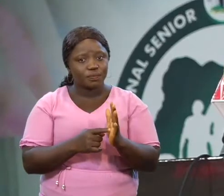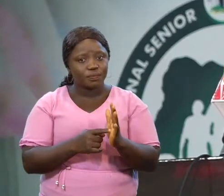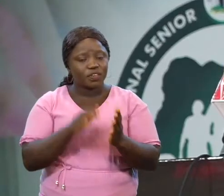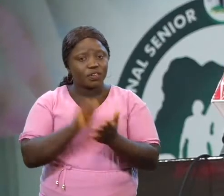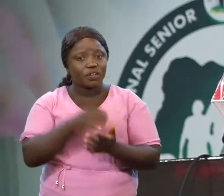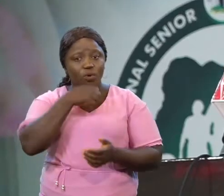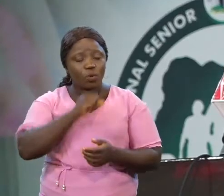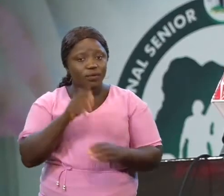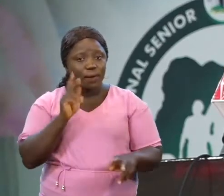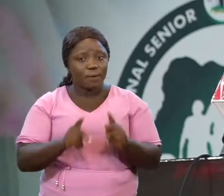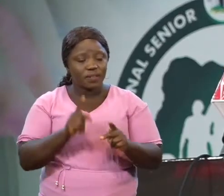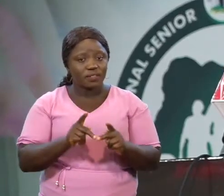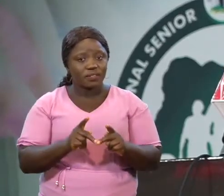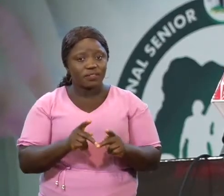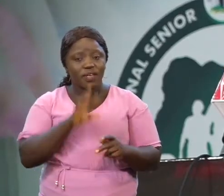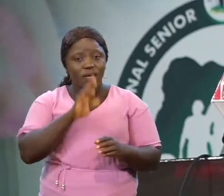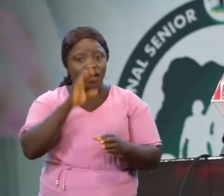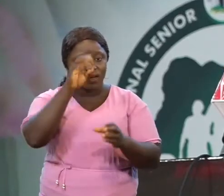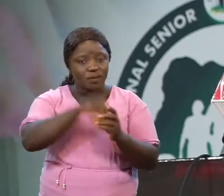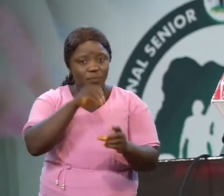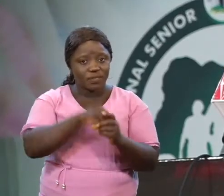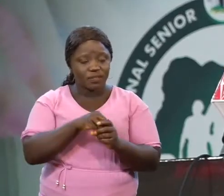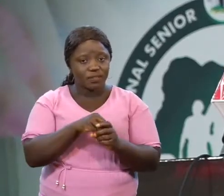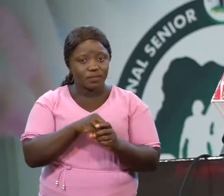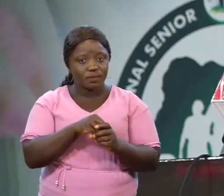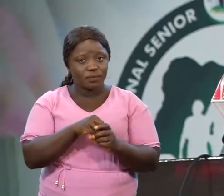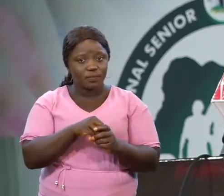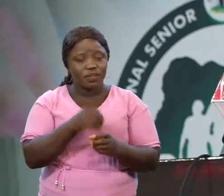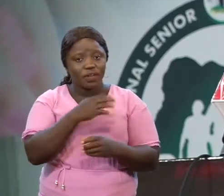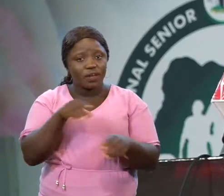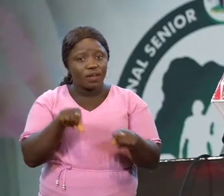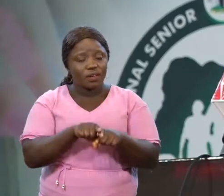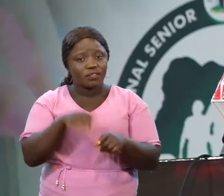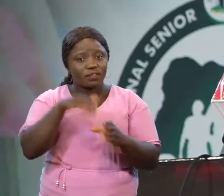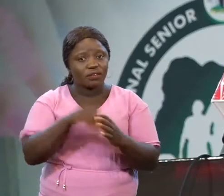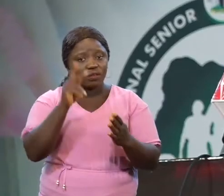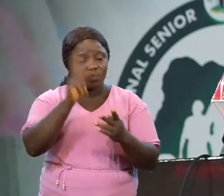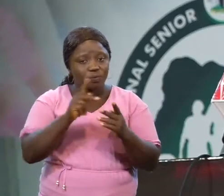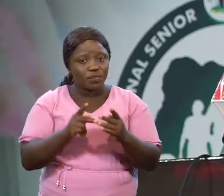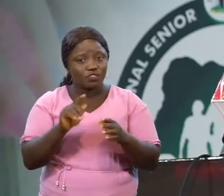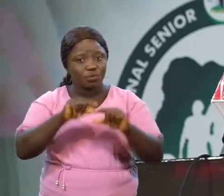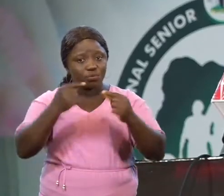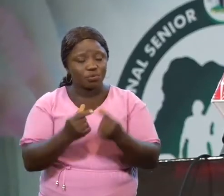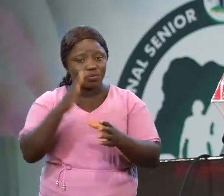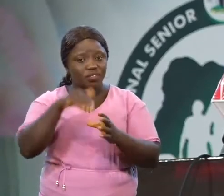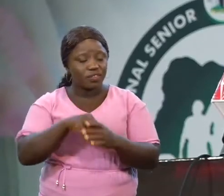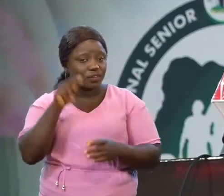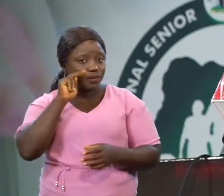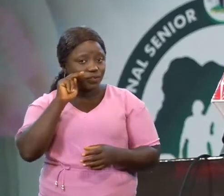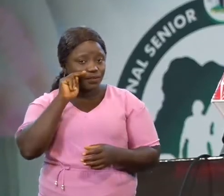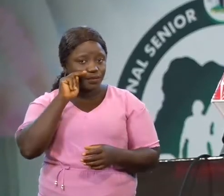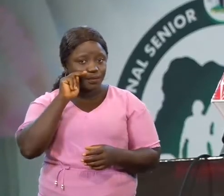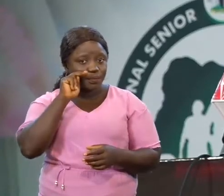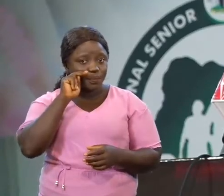that older persons are occupying also as other population groups are occupying in